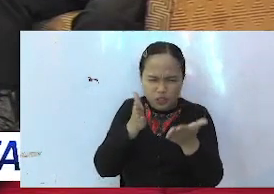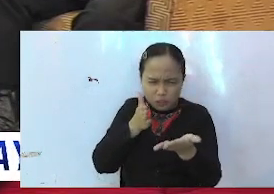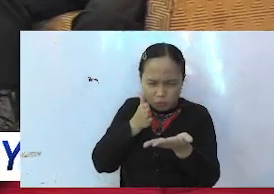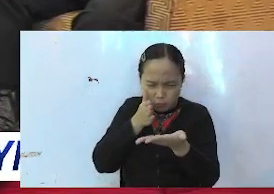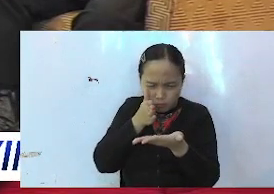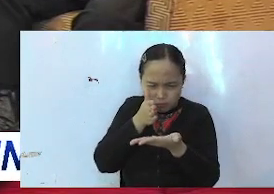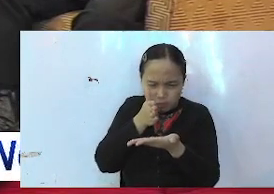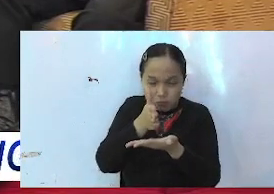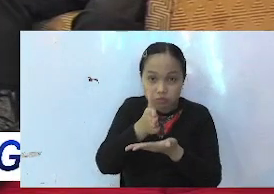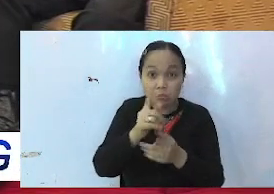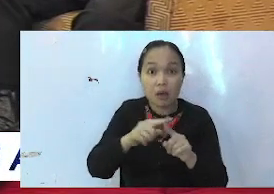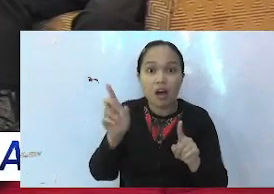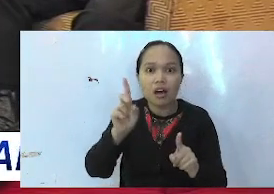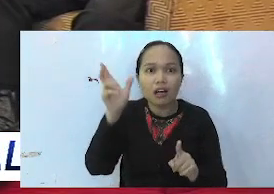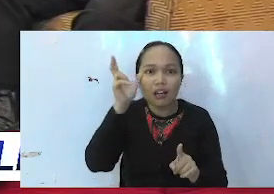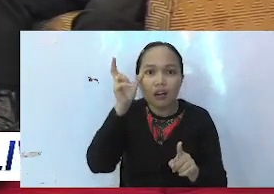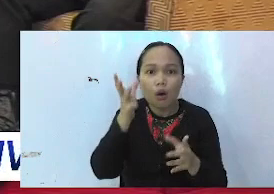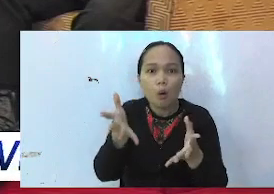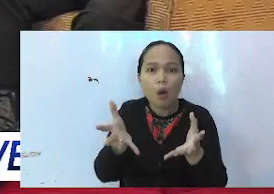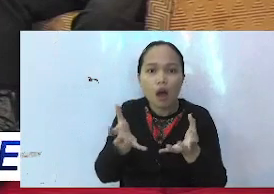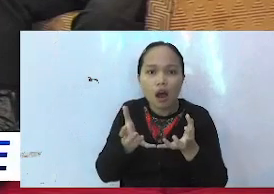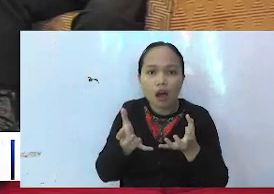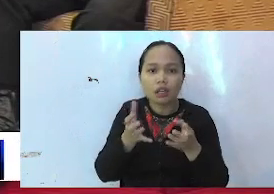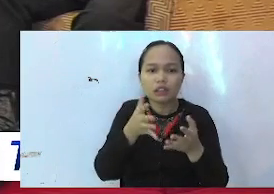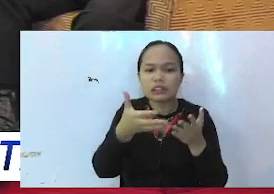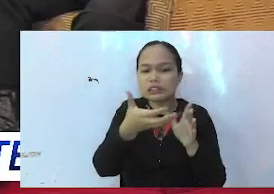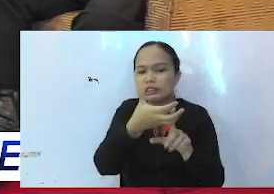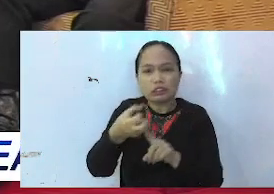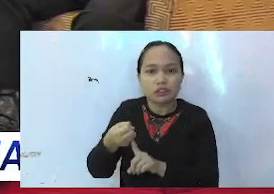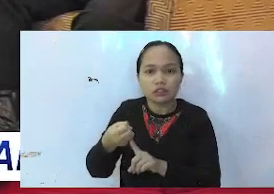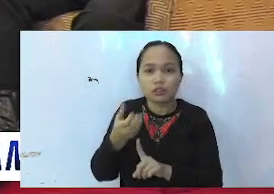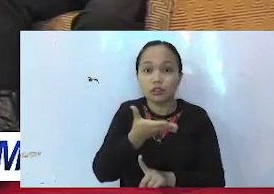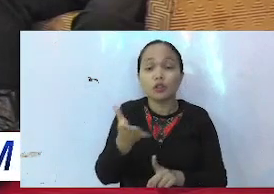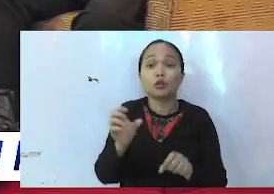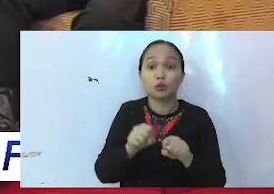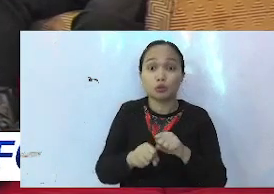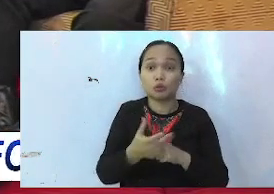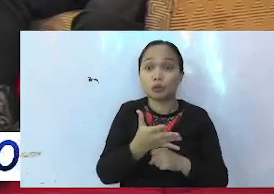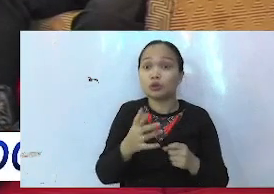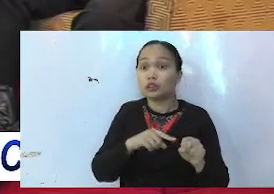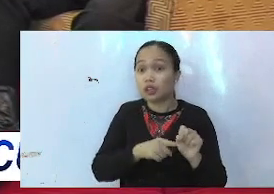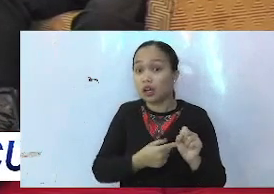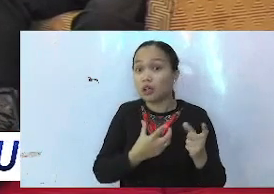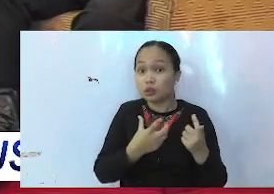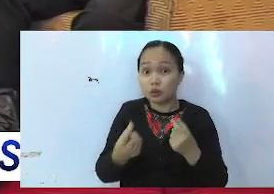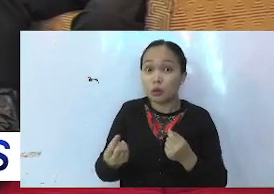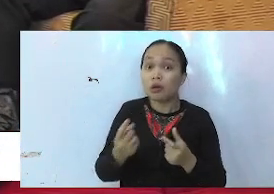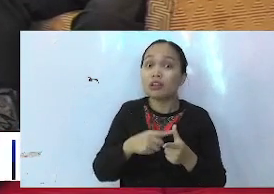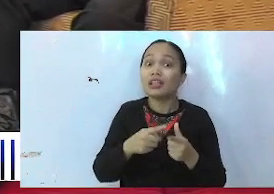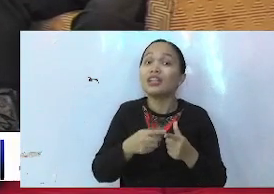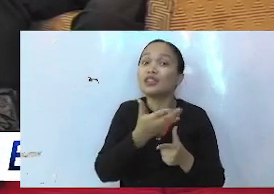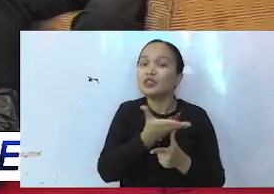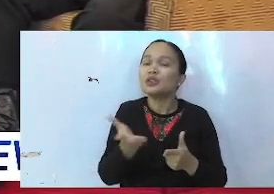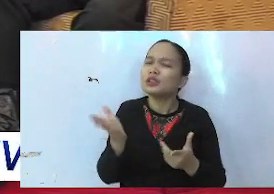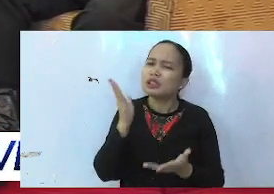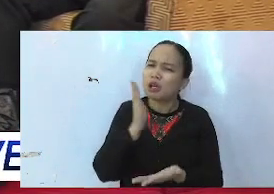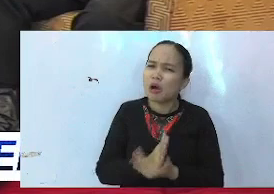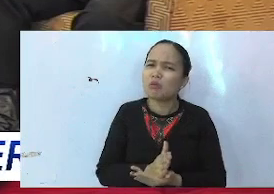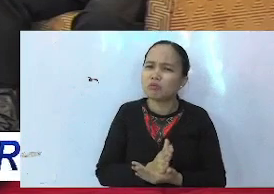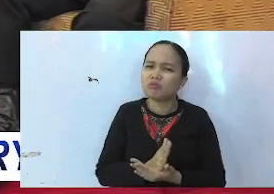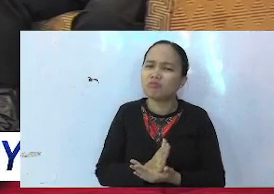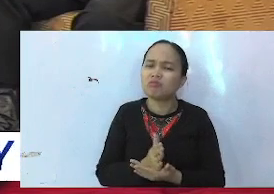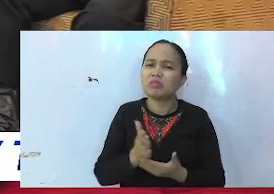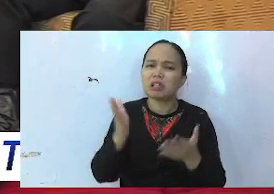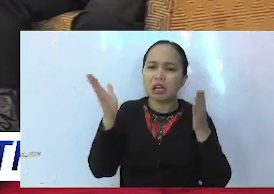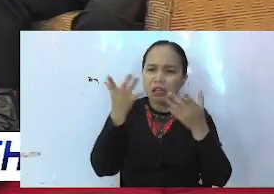you. Yeah. That's what you start to do. Yeah. And you stop trusting God. Oh, I really like